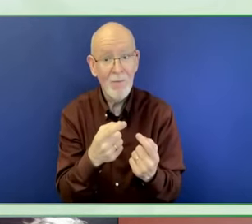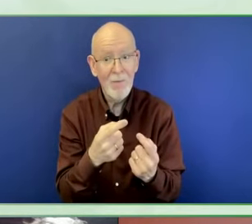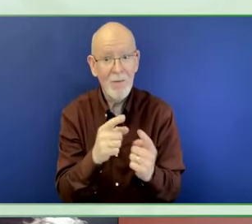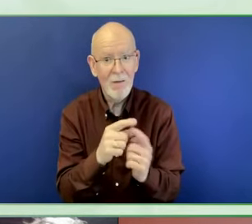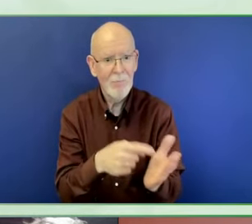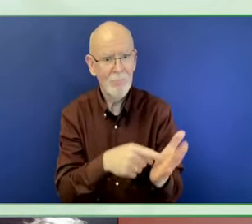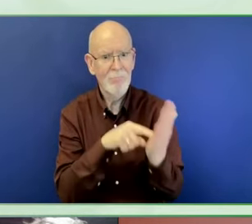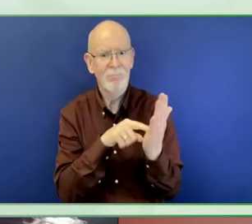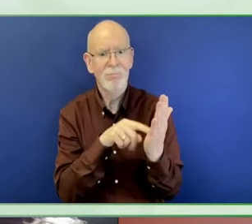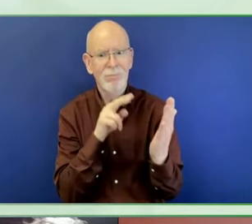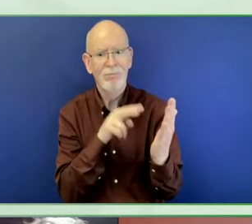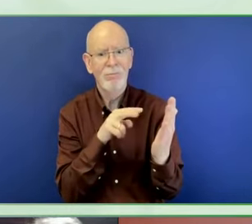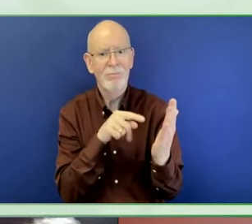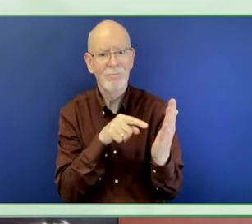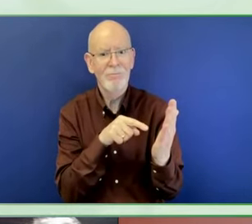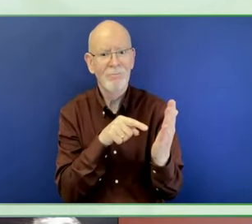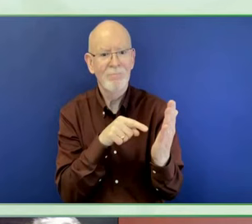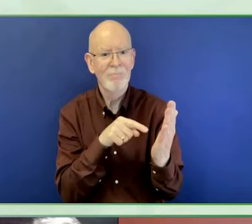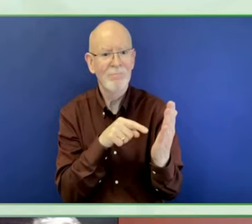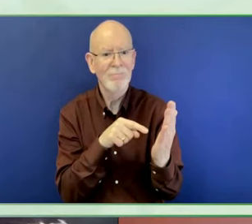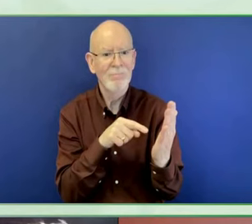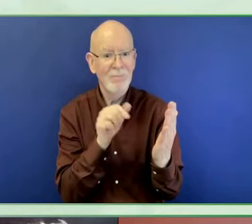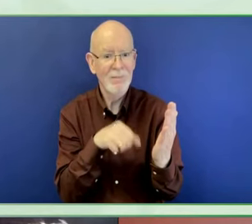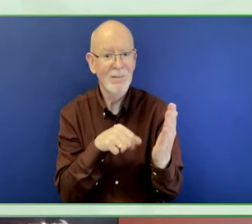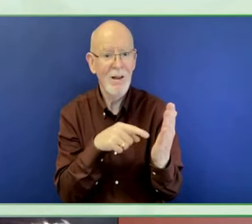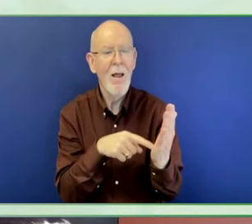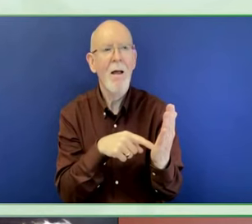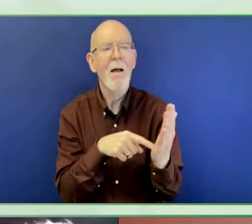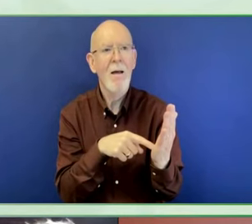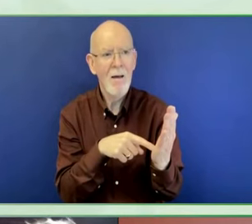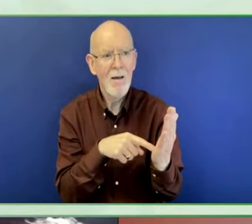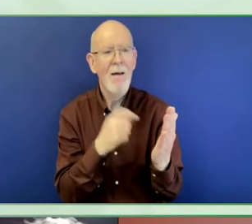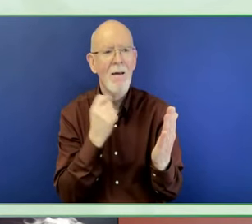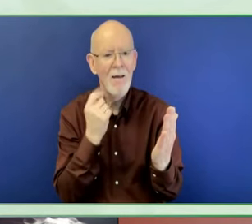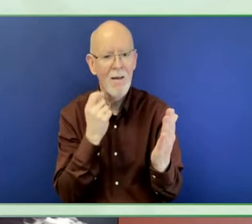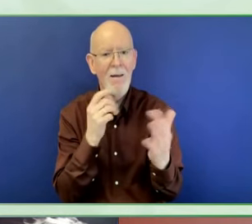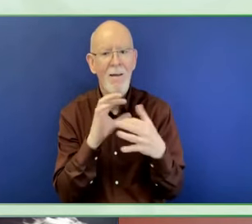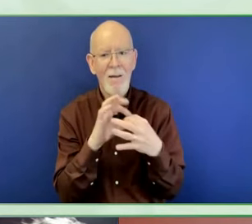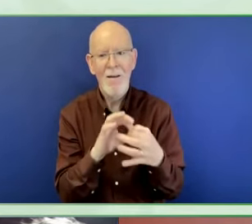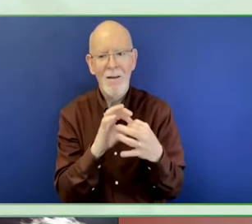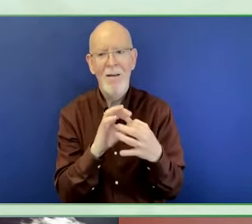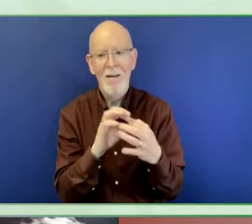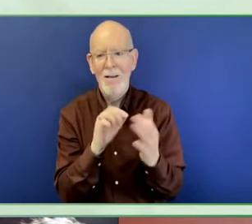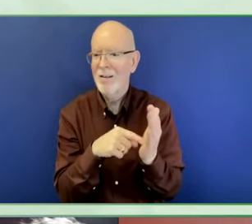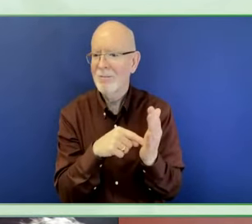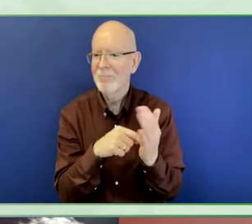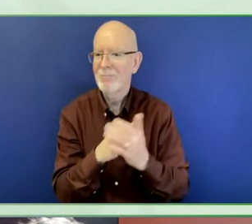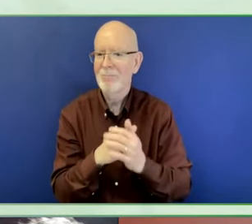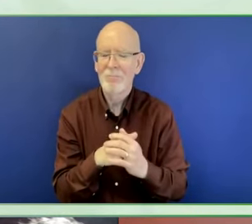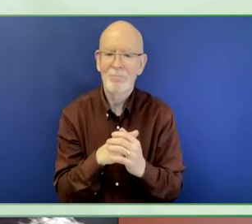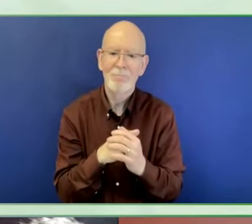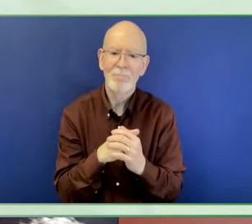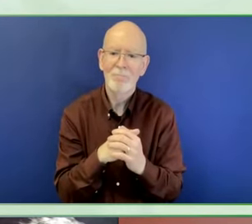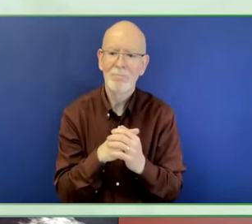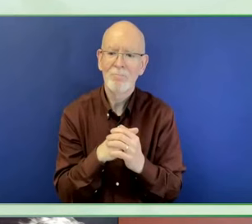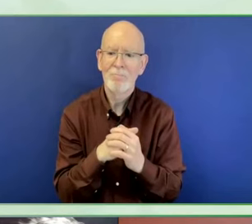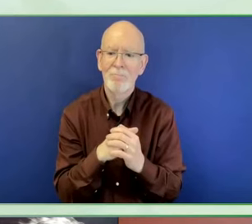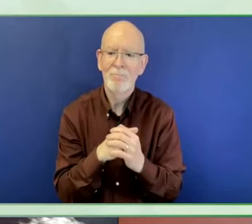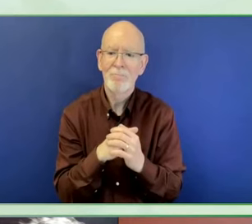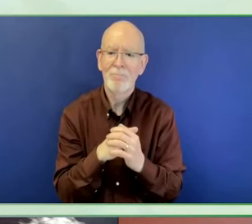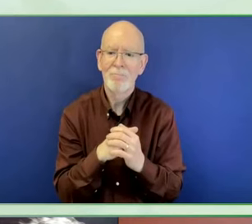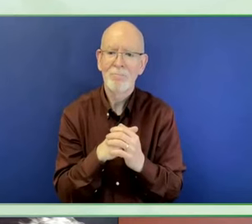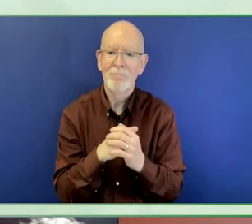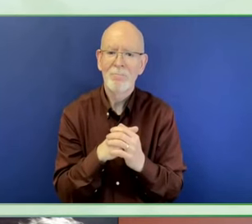Thanks. I agree. And another thing to add on seeing persons with disabilities and being part of the conversation